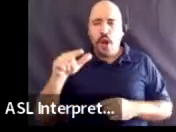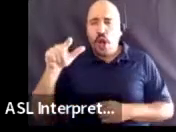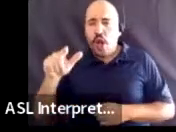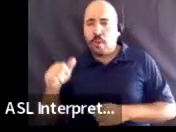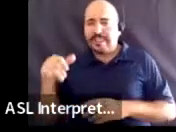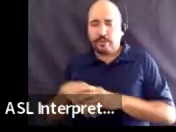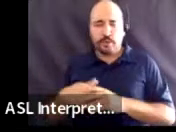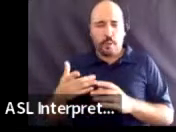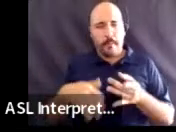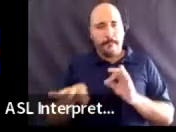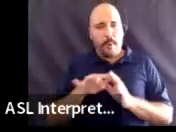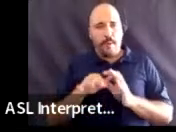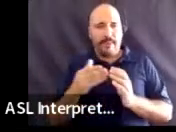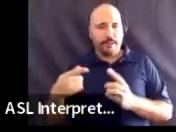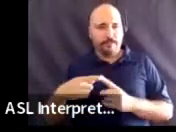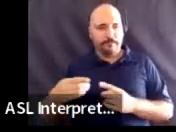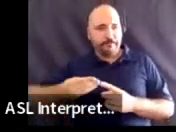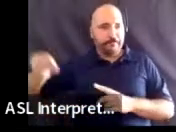right?